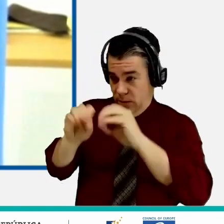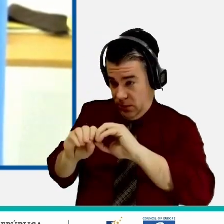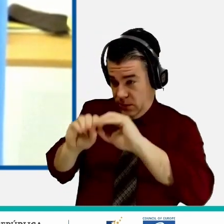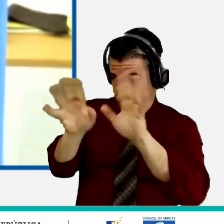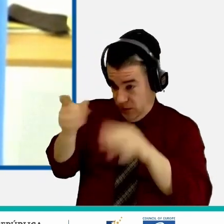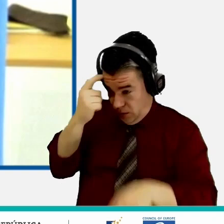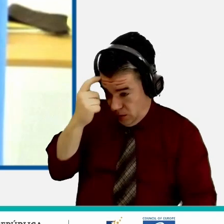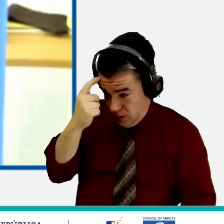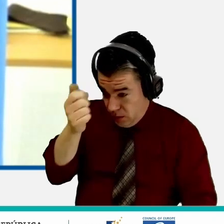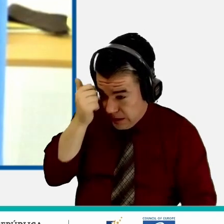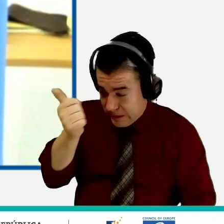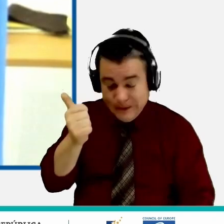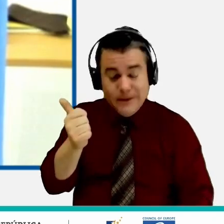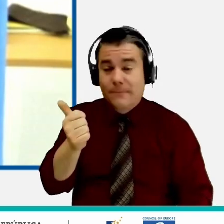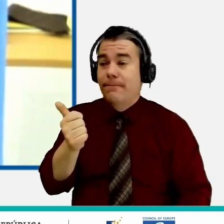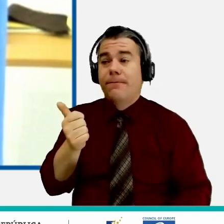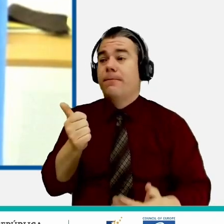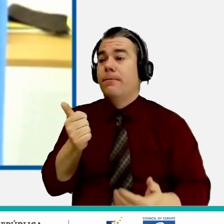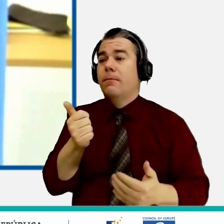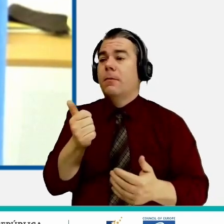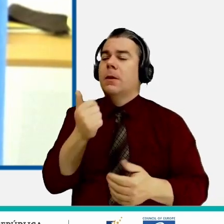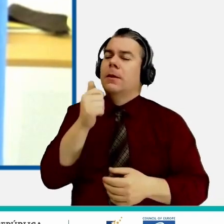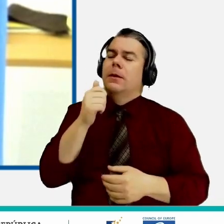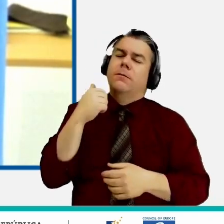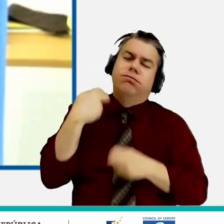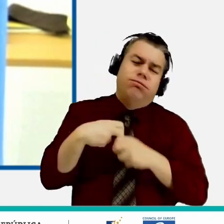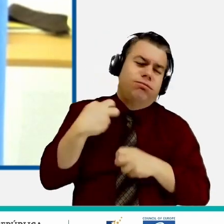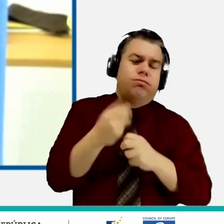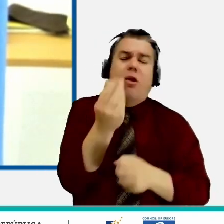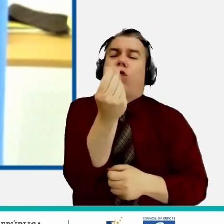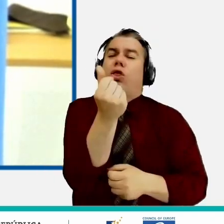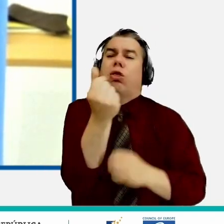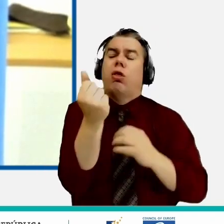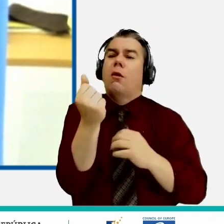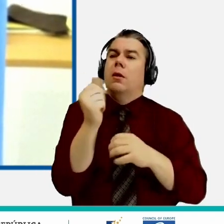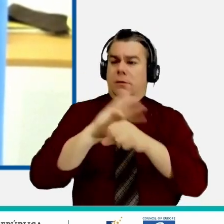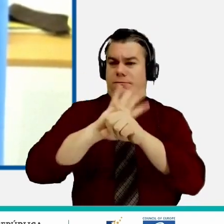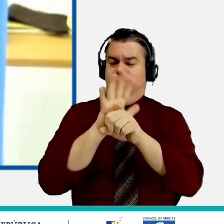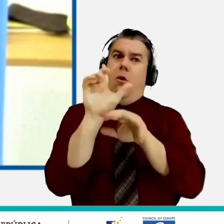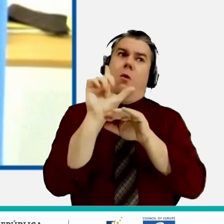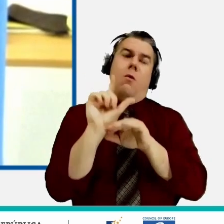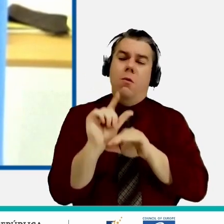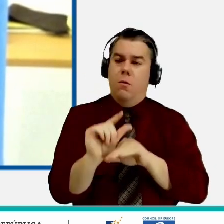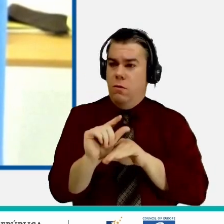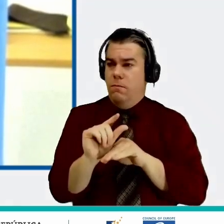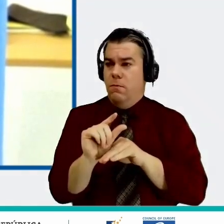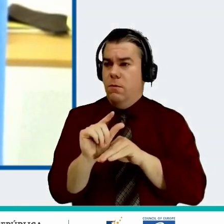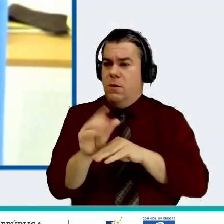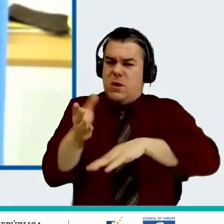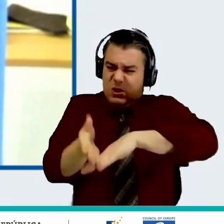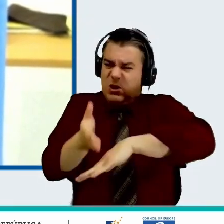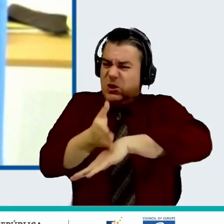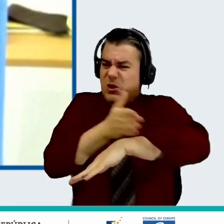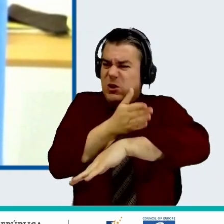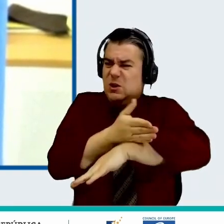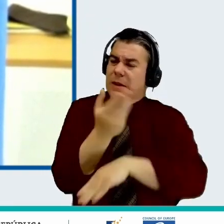how significant the toll on the economy pandemic had, no matter how much needs to go into the recovery activities, it will